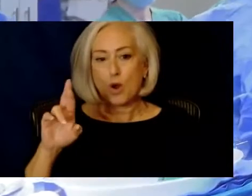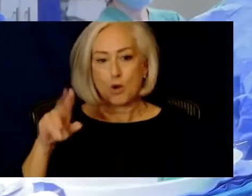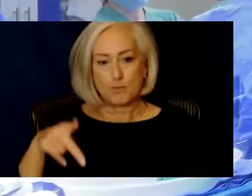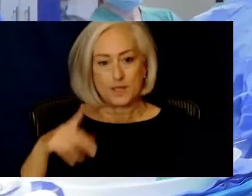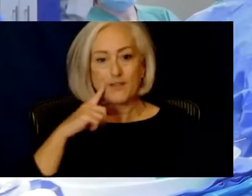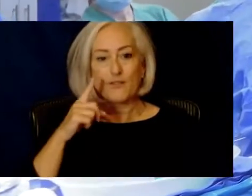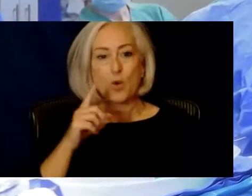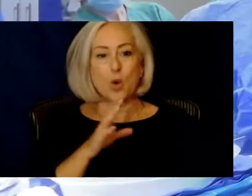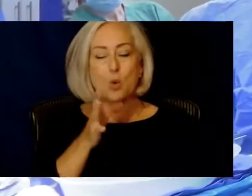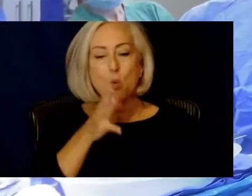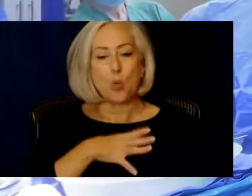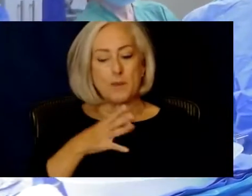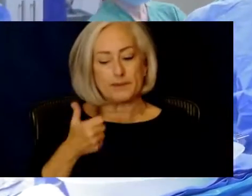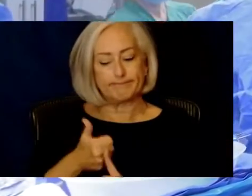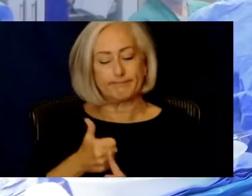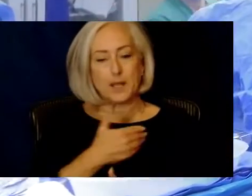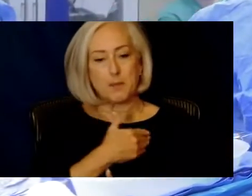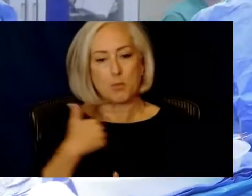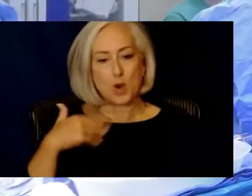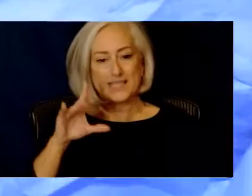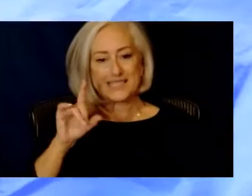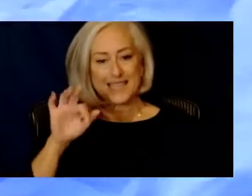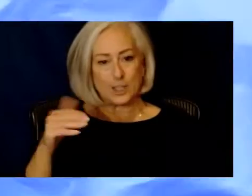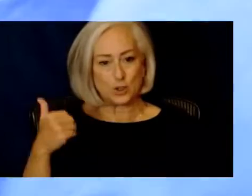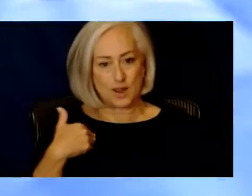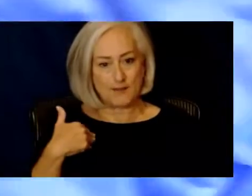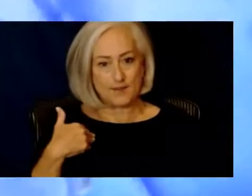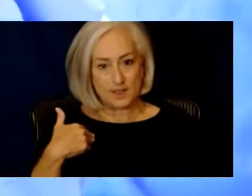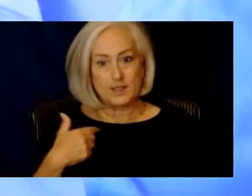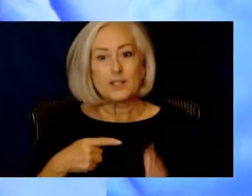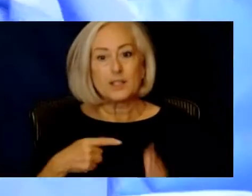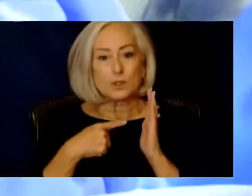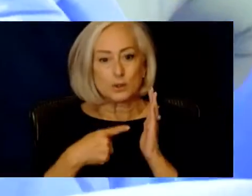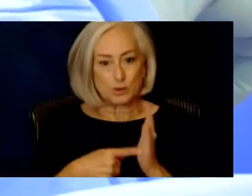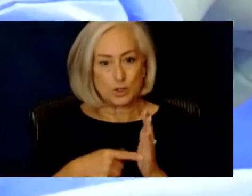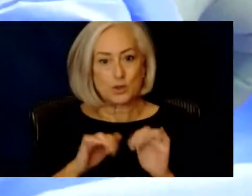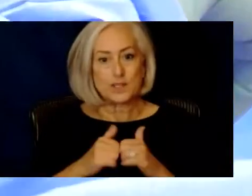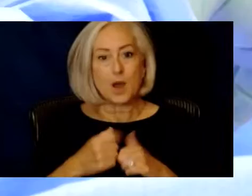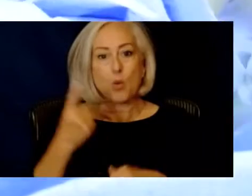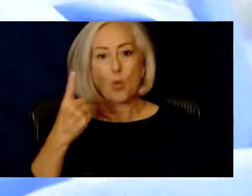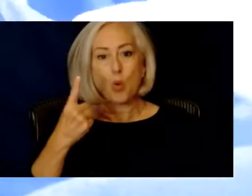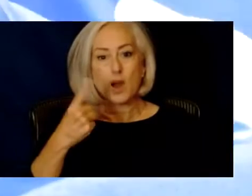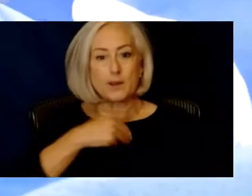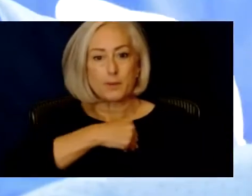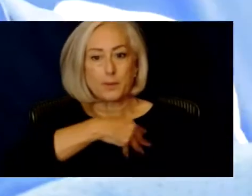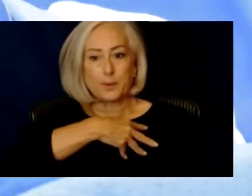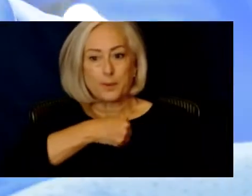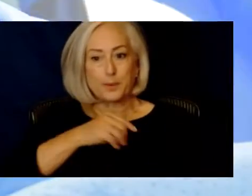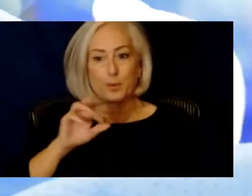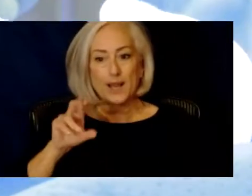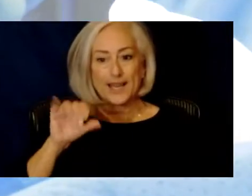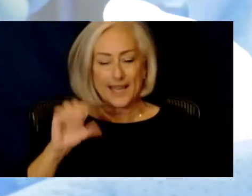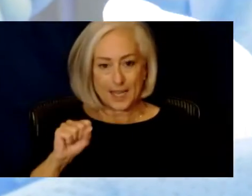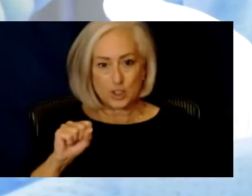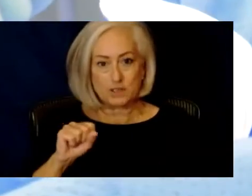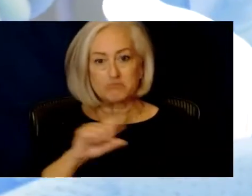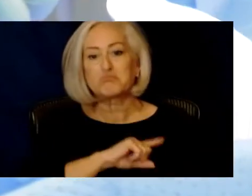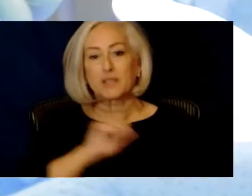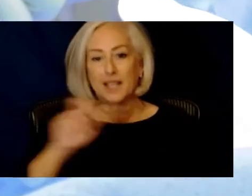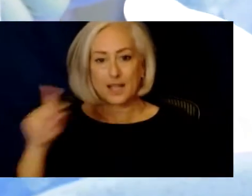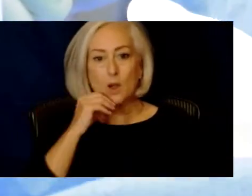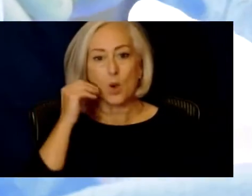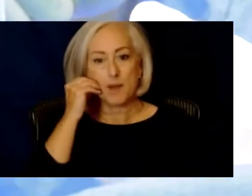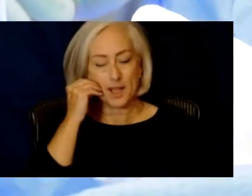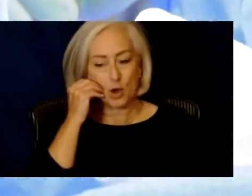Tomorrow we'll go back and show you an amazing way it allows patients to go home after only one dose of radiation. A special encore episode. We'll be back